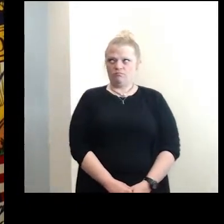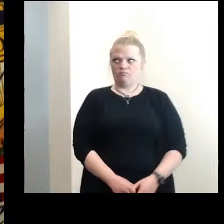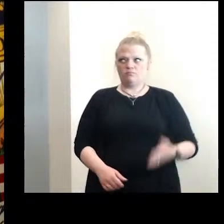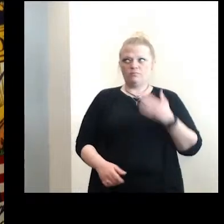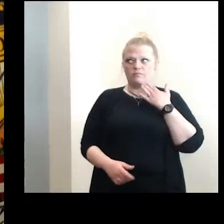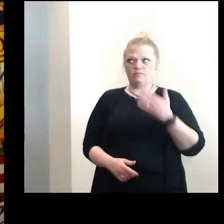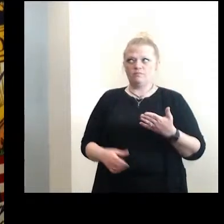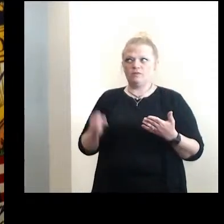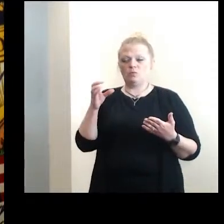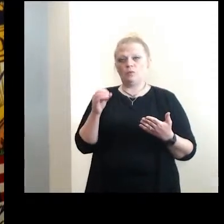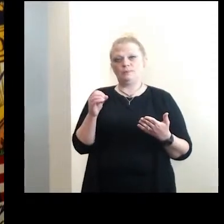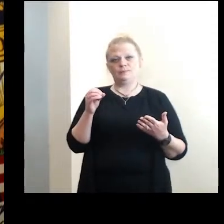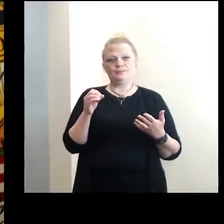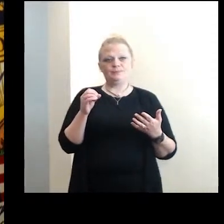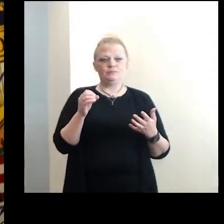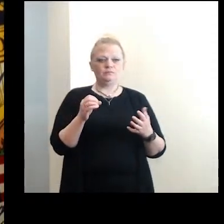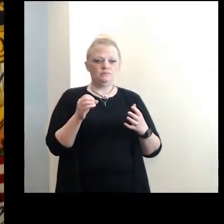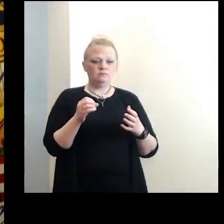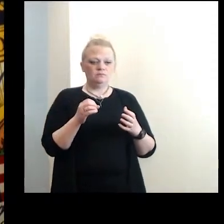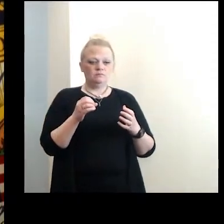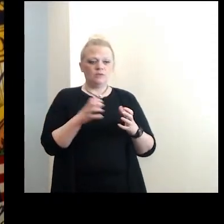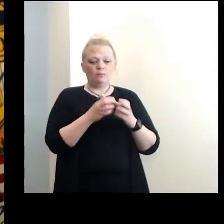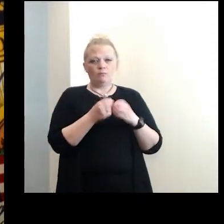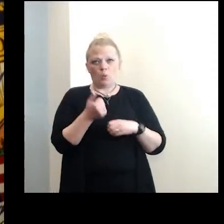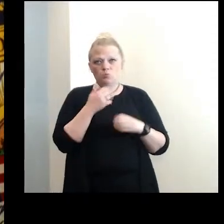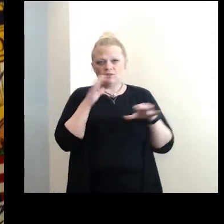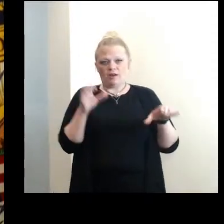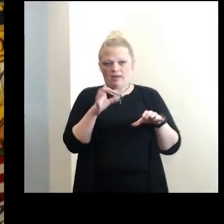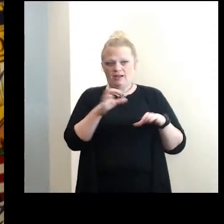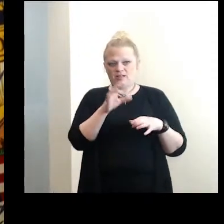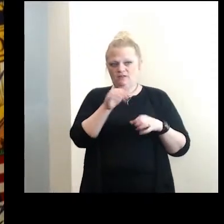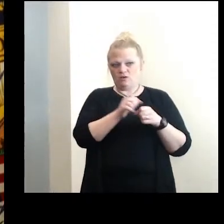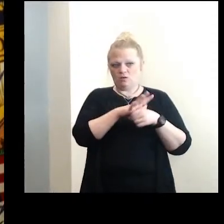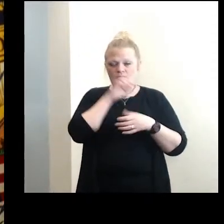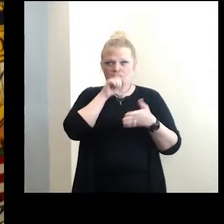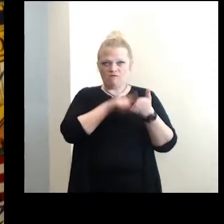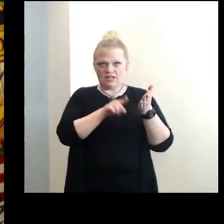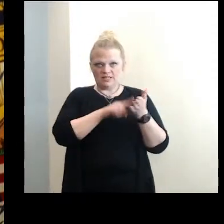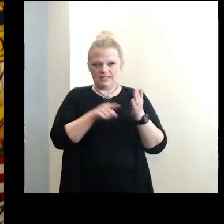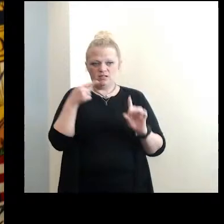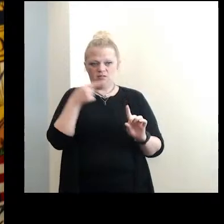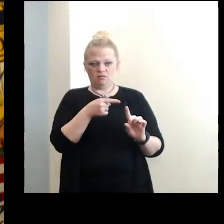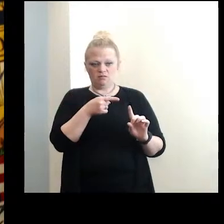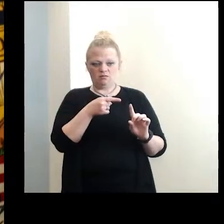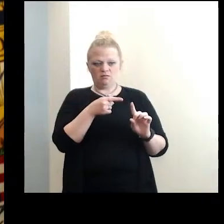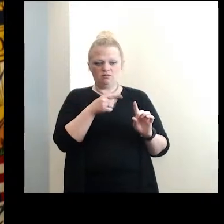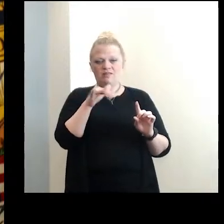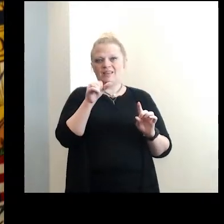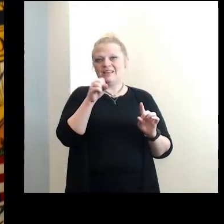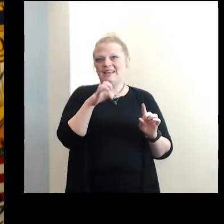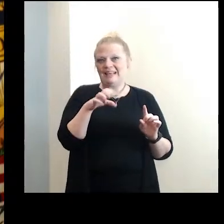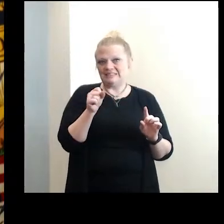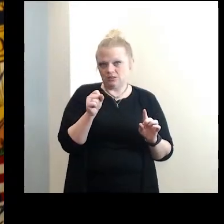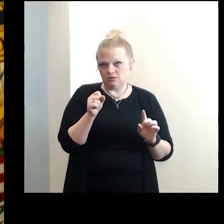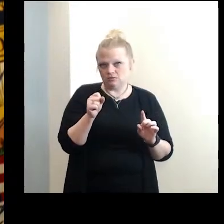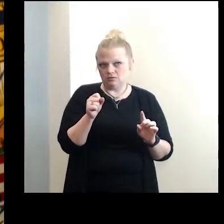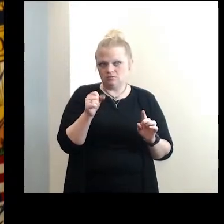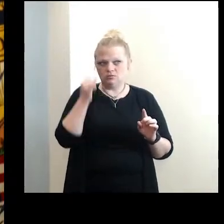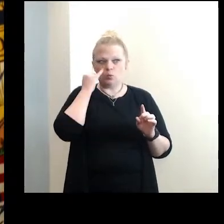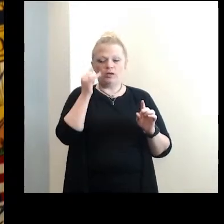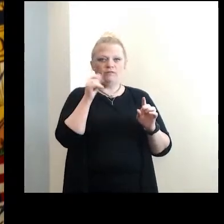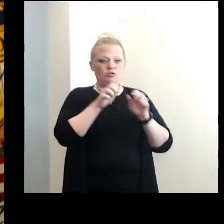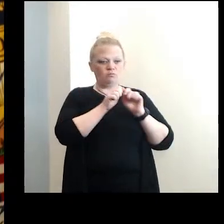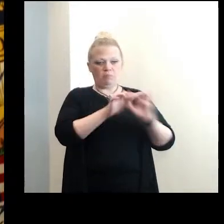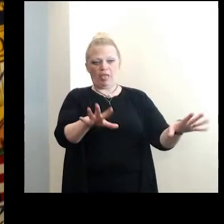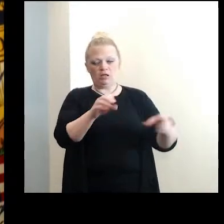Thanks. So much of our active COVID-19 investigation really centers around case investigation. So if there's an outbreak